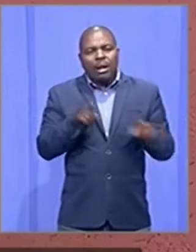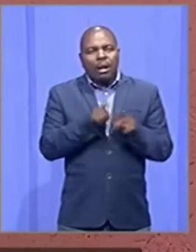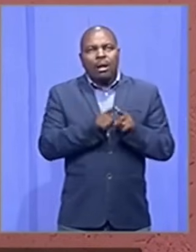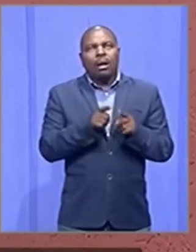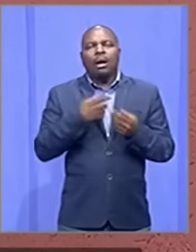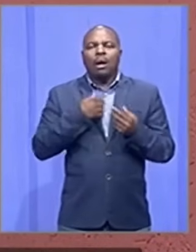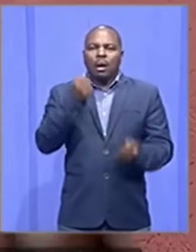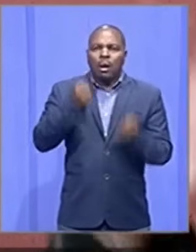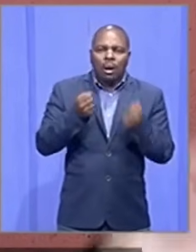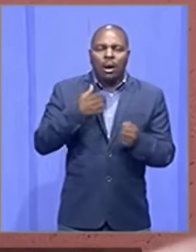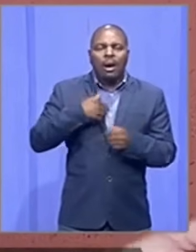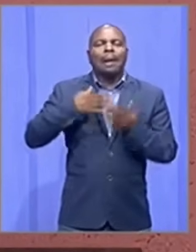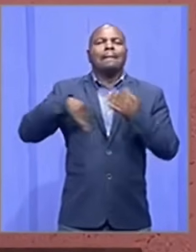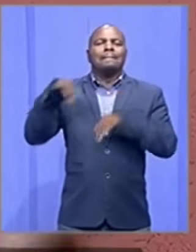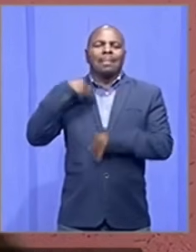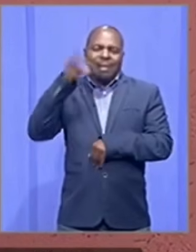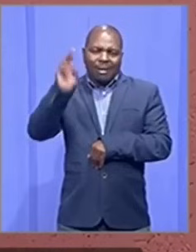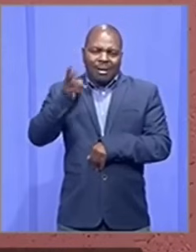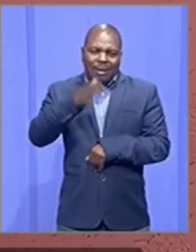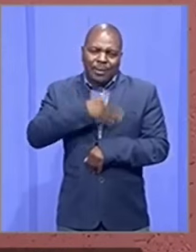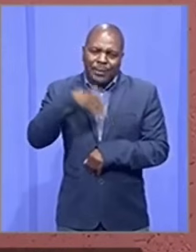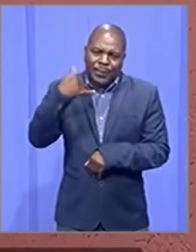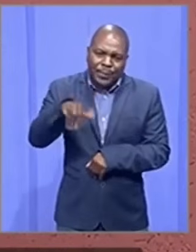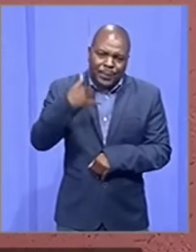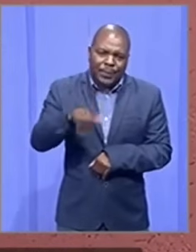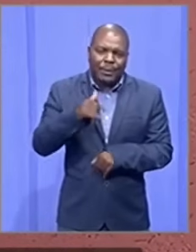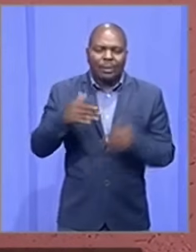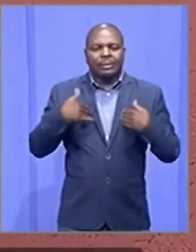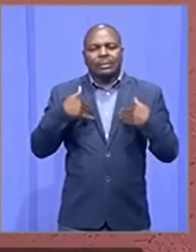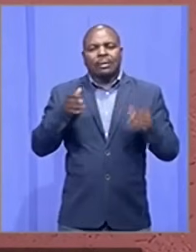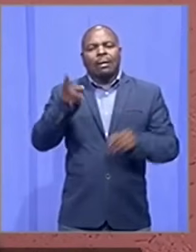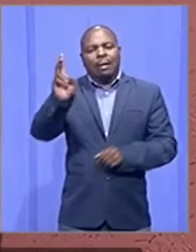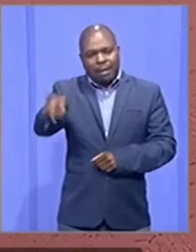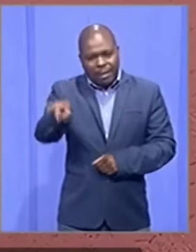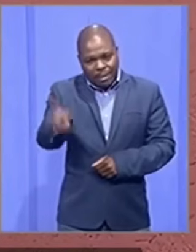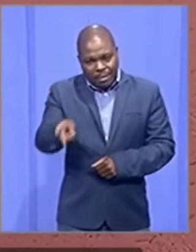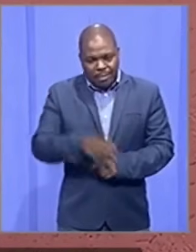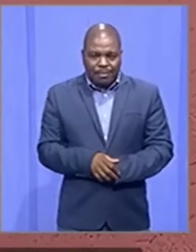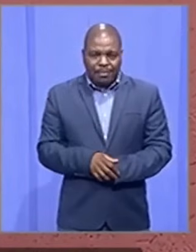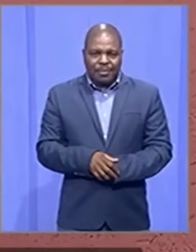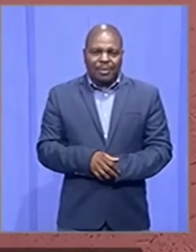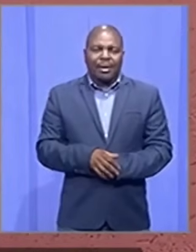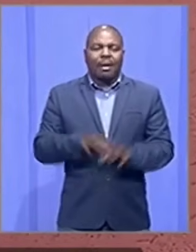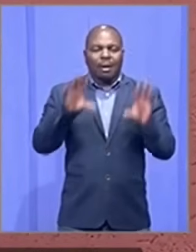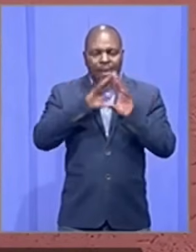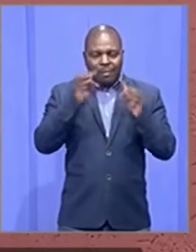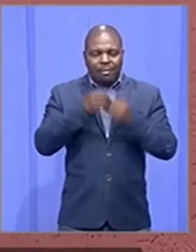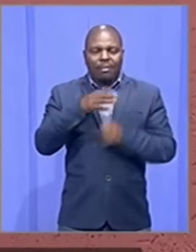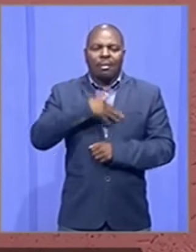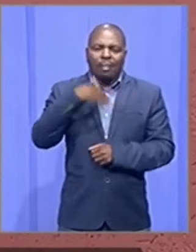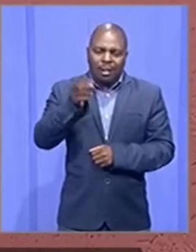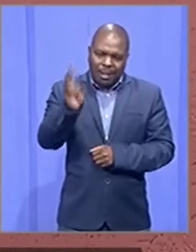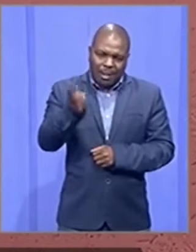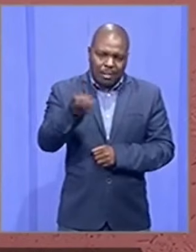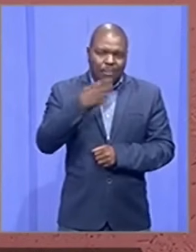khutlisetsa botlhoko bo hape re qala fatshe hape re go through everything e